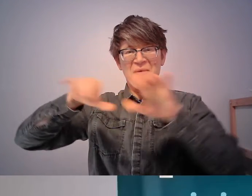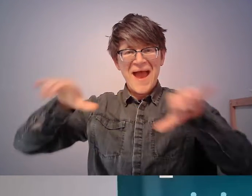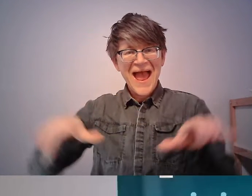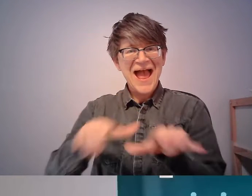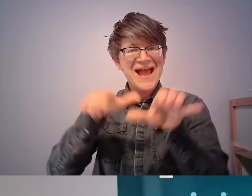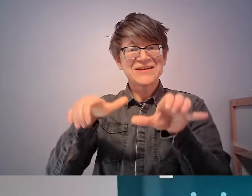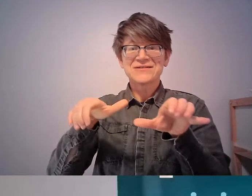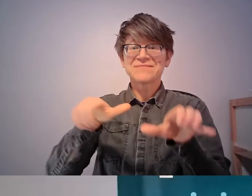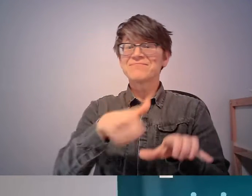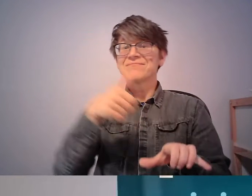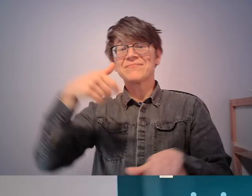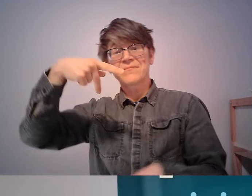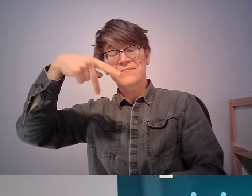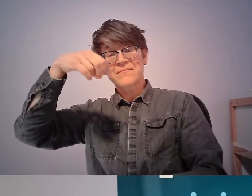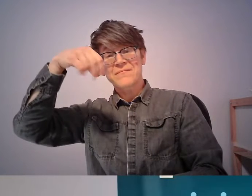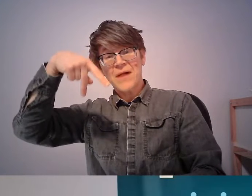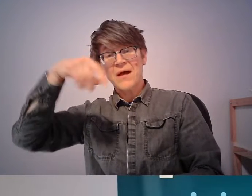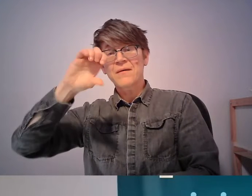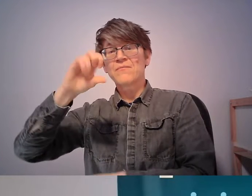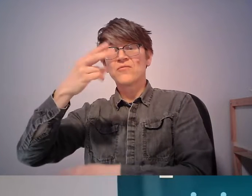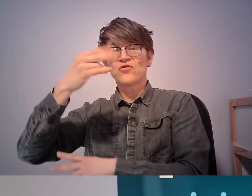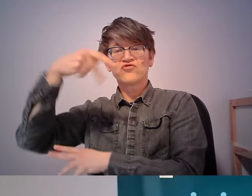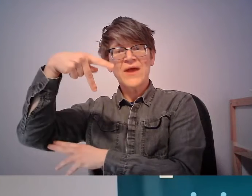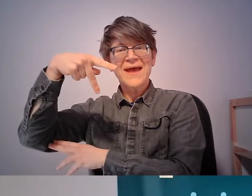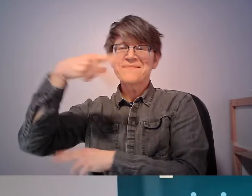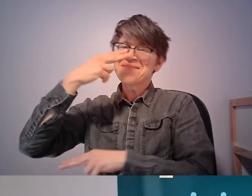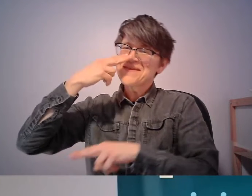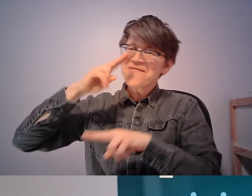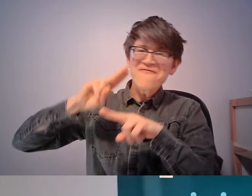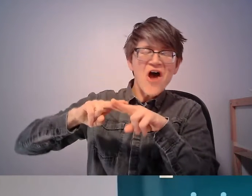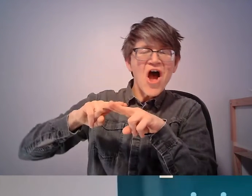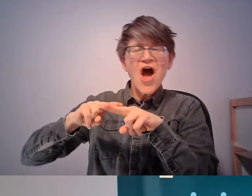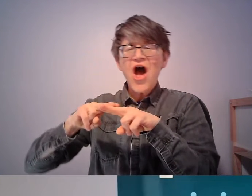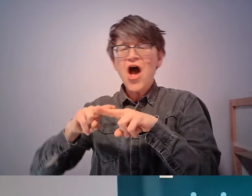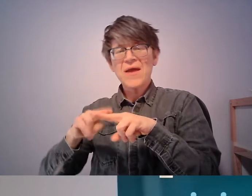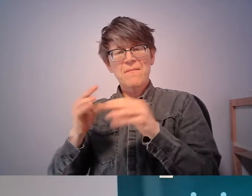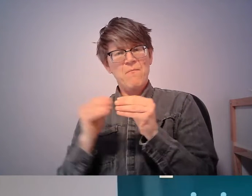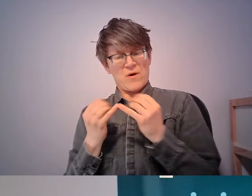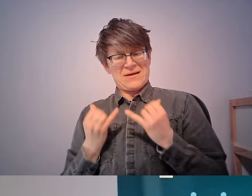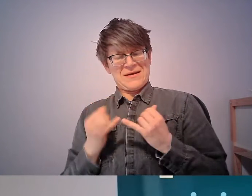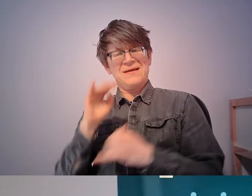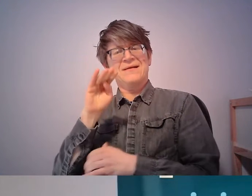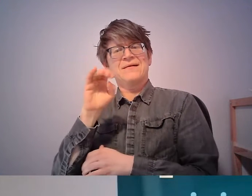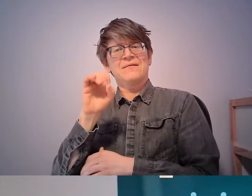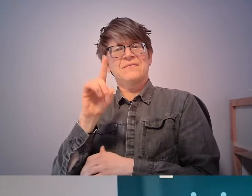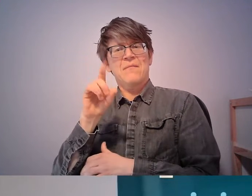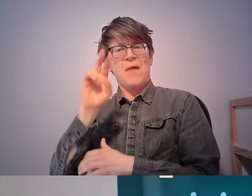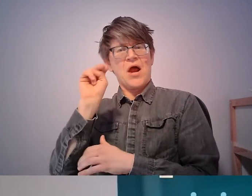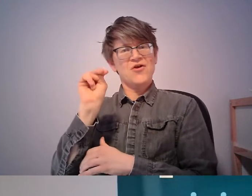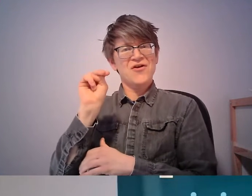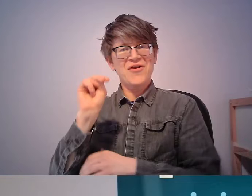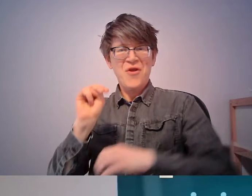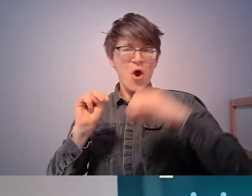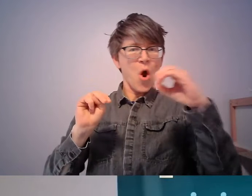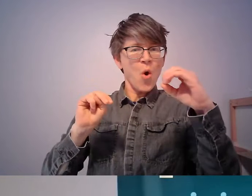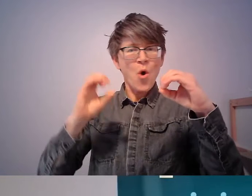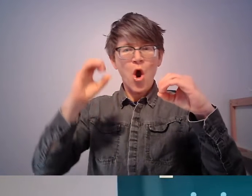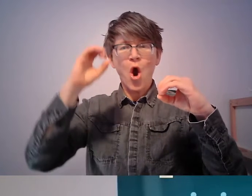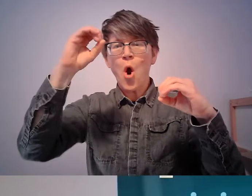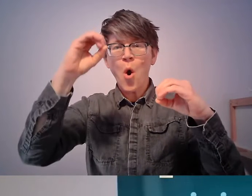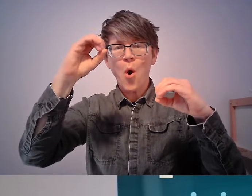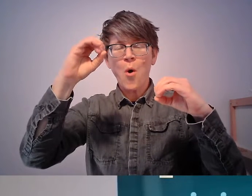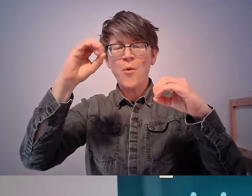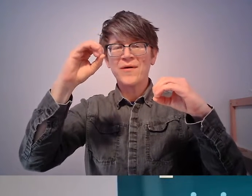Pop chips, on the other hand, have a slick, fun, modern look. The O's of the logo are popping out, just like the